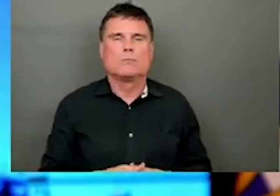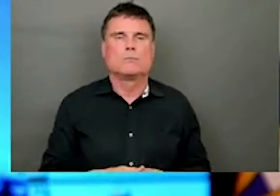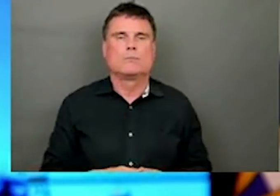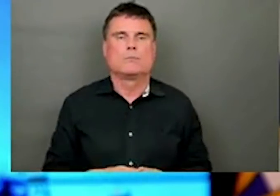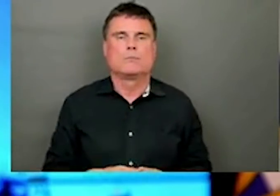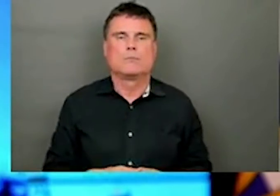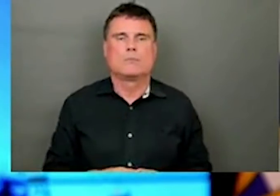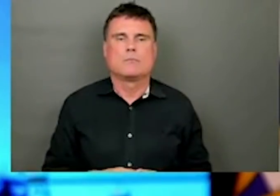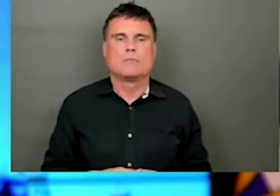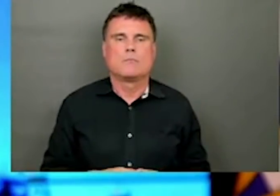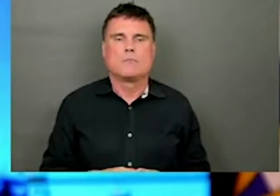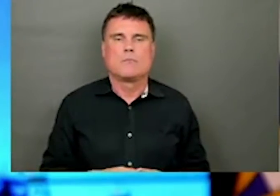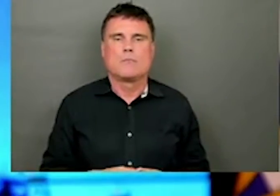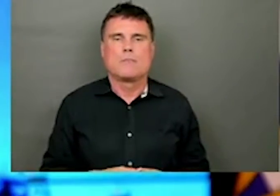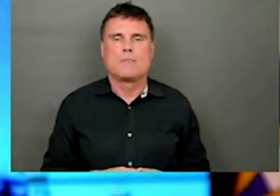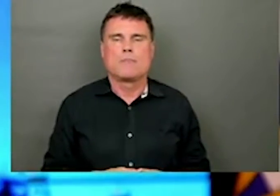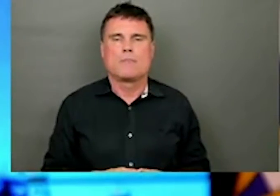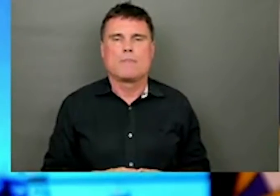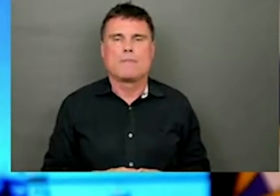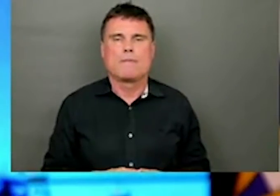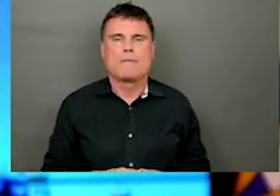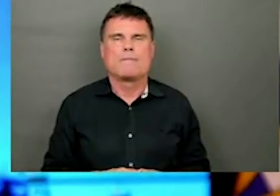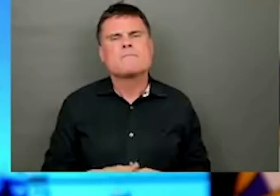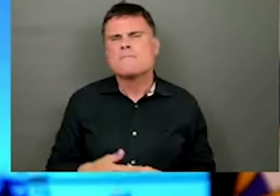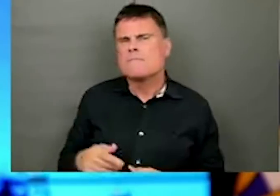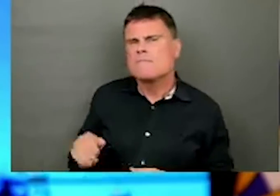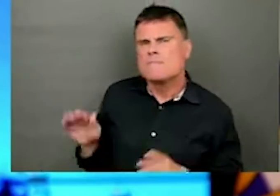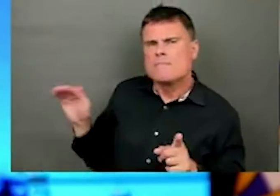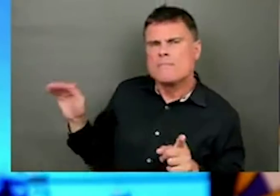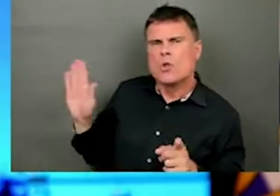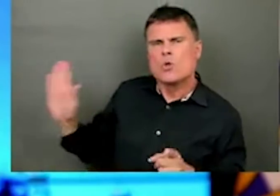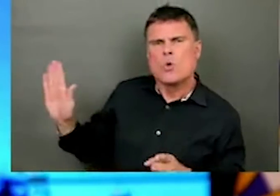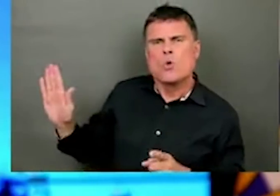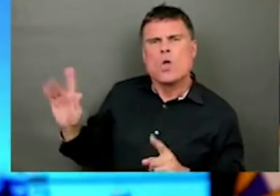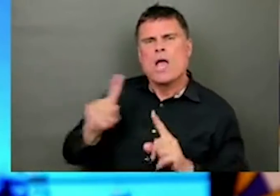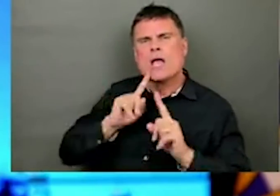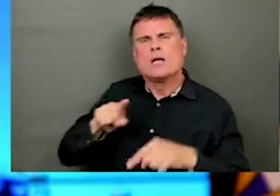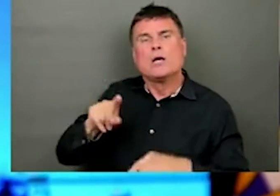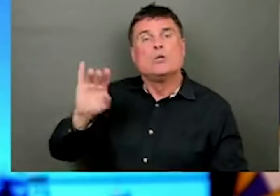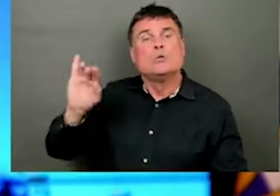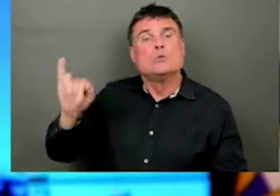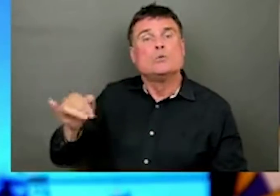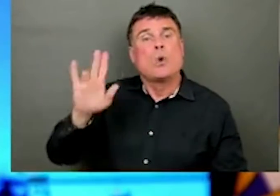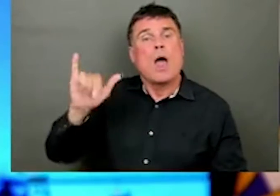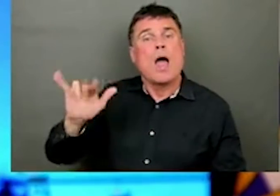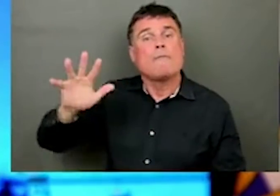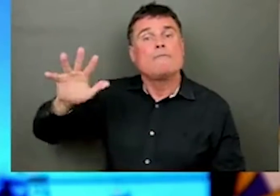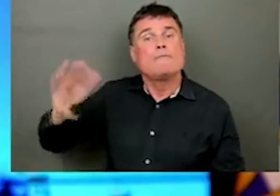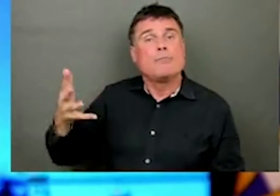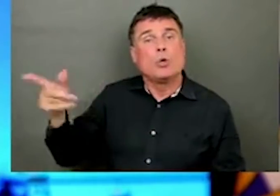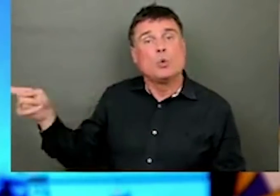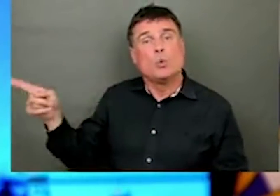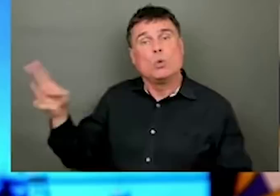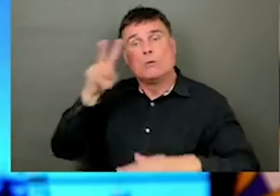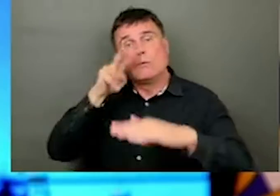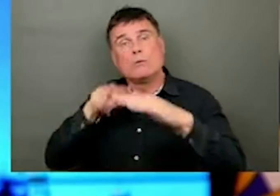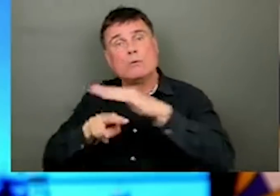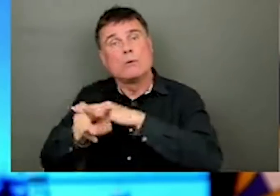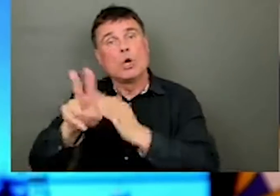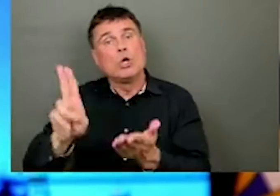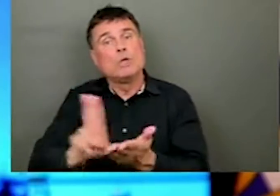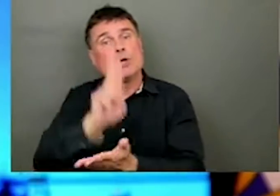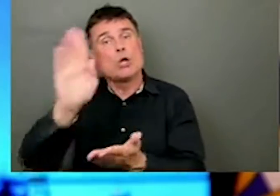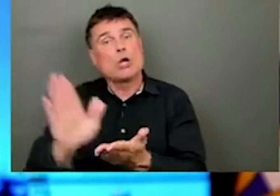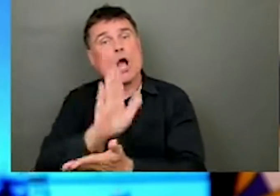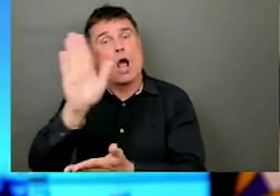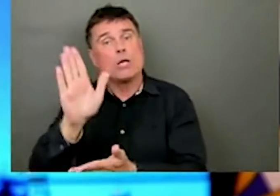Yes, please. The original guidance from July 5th for post-secondary schools predicted that cases would be declining by September.